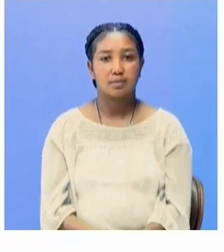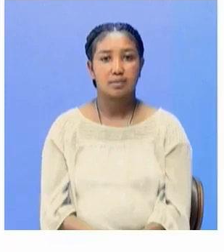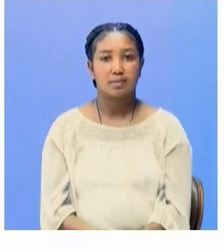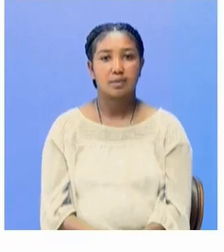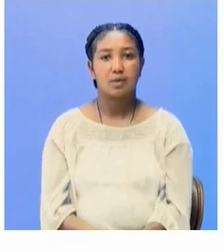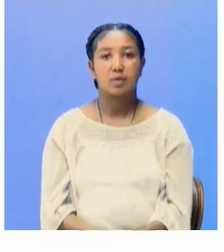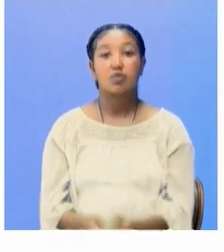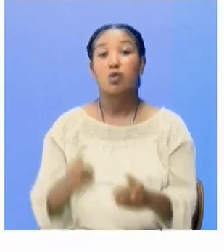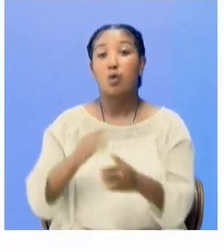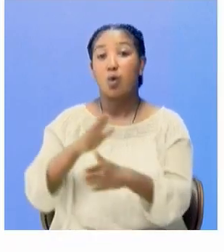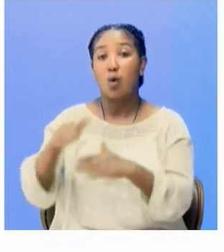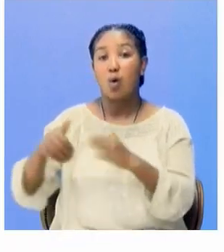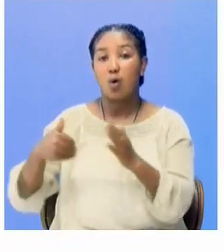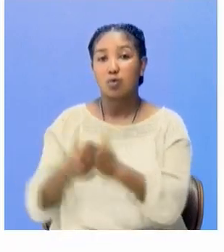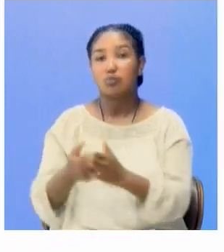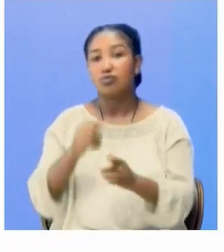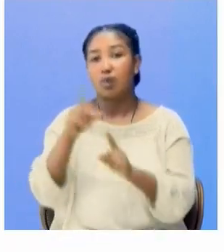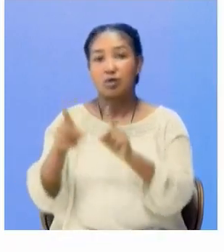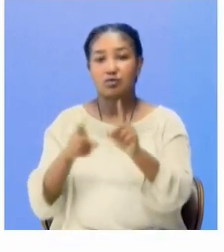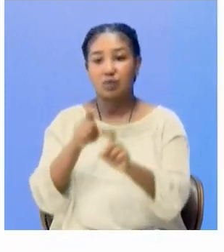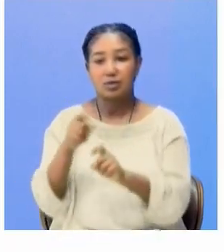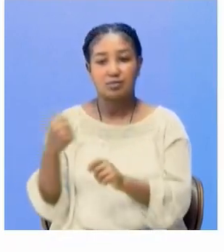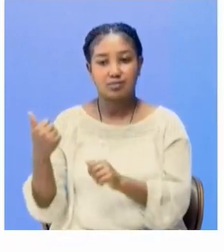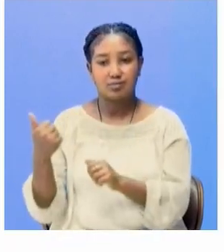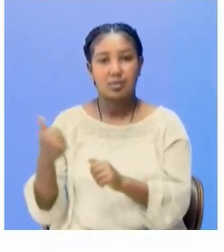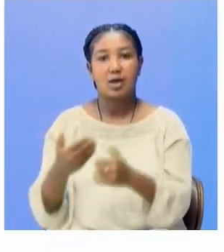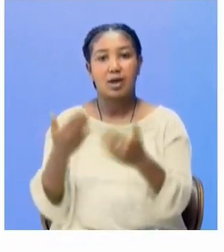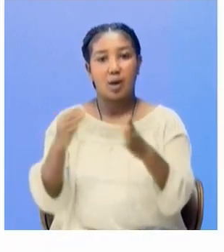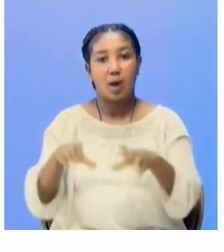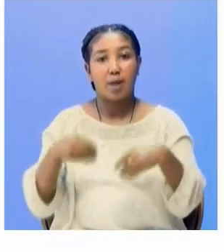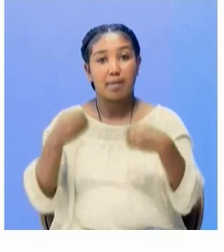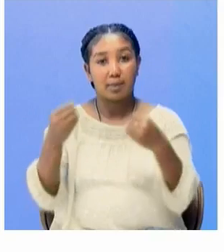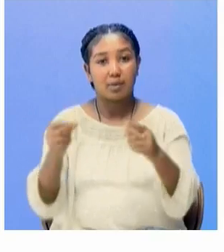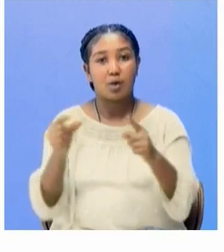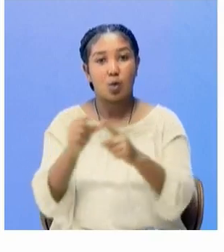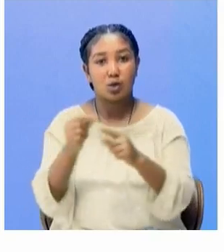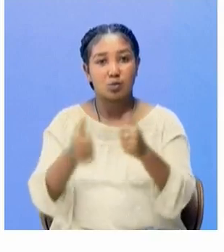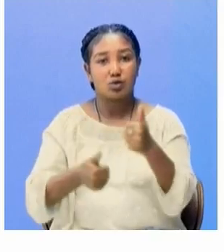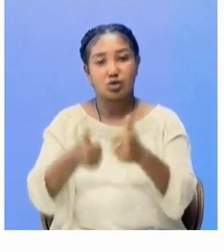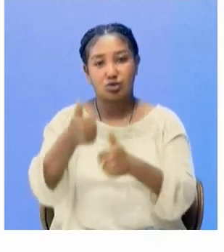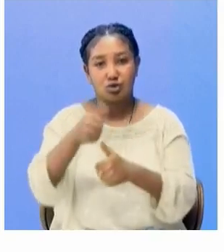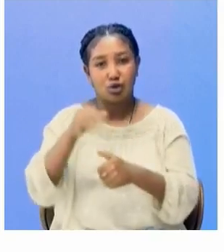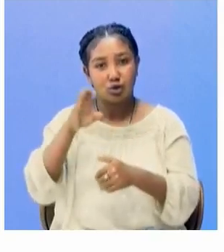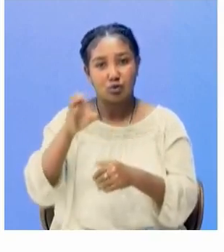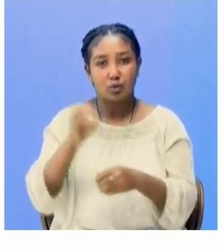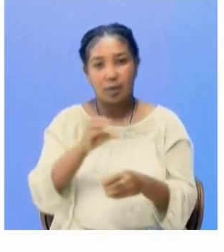so all of them are just questions here. Now let me give you the words which should be